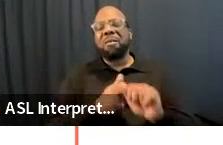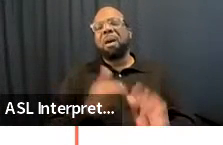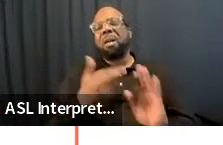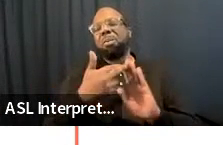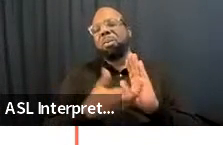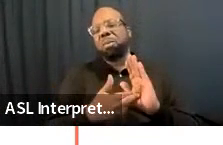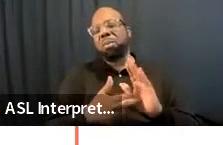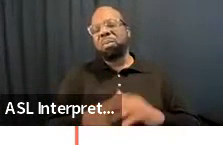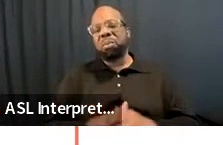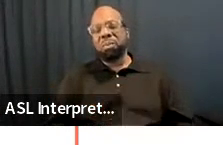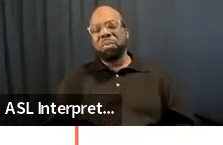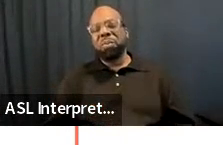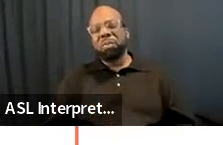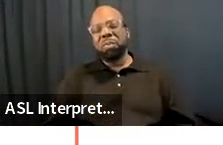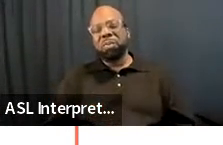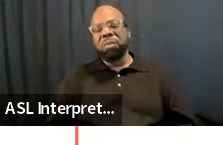Now,